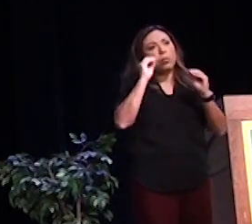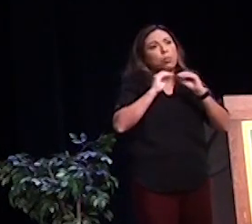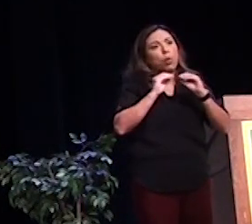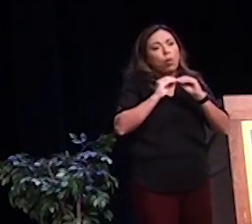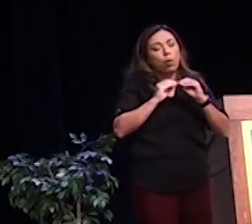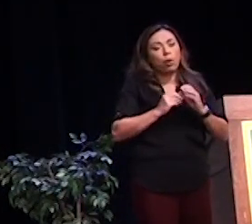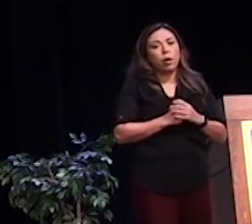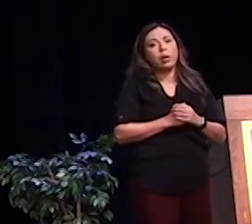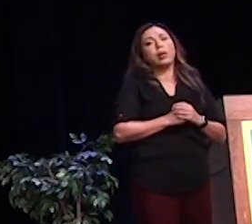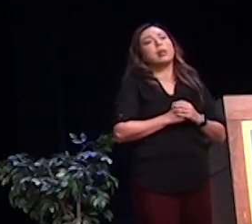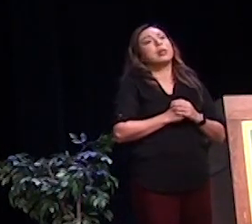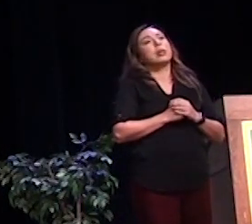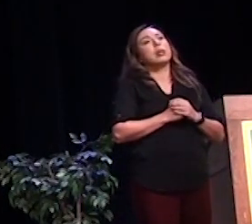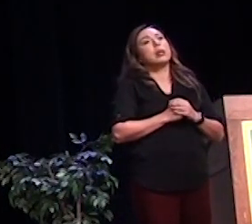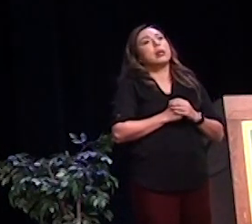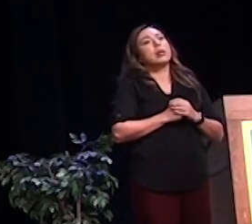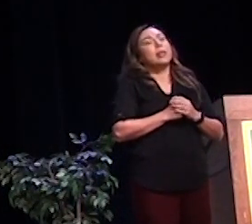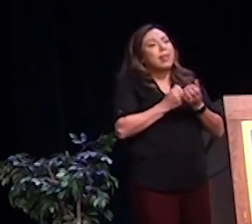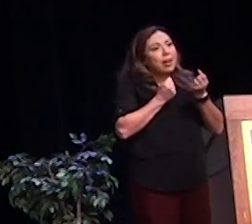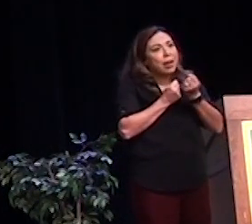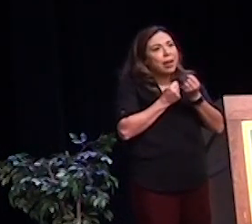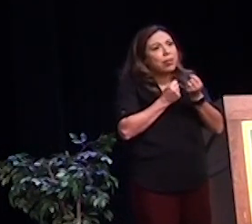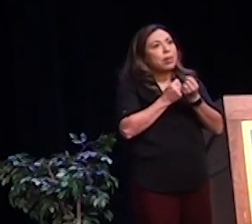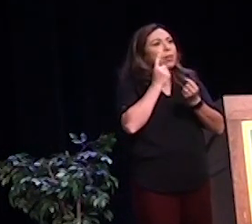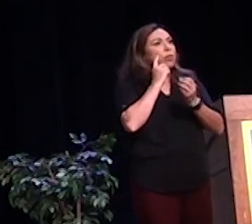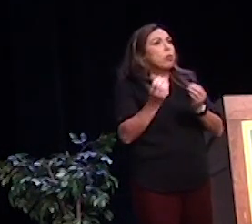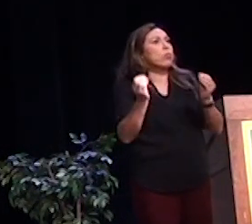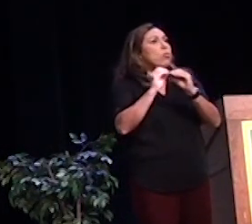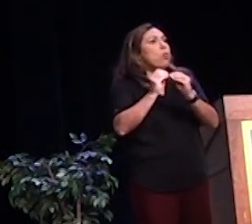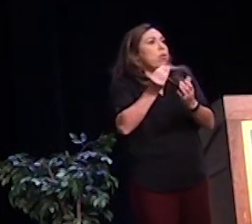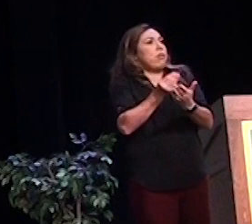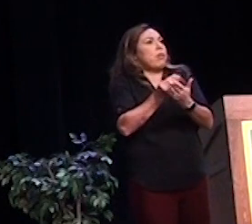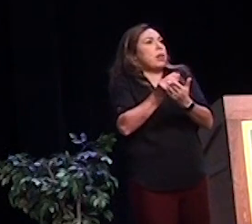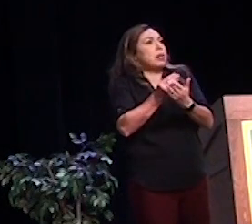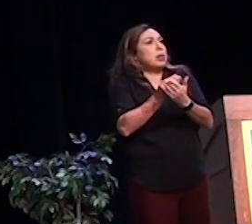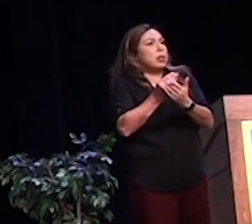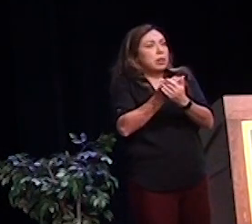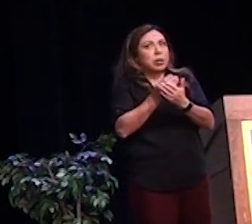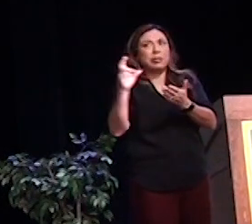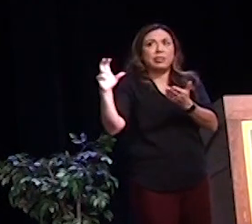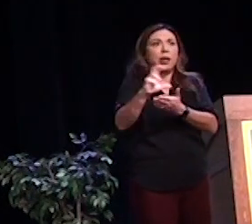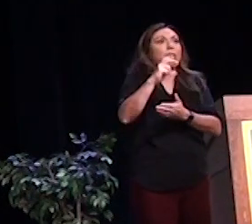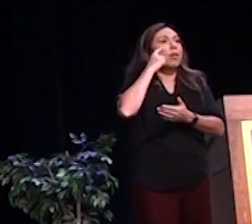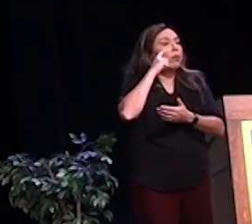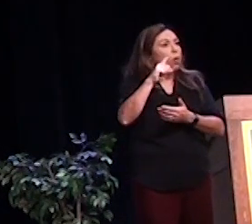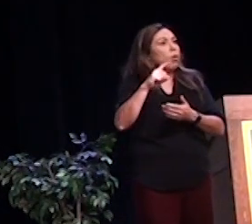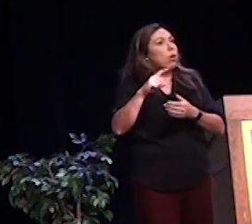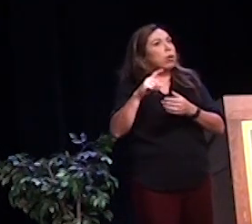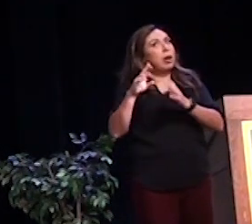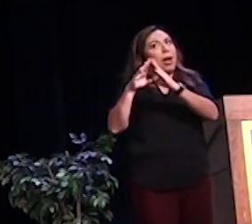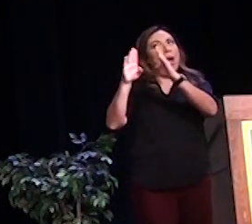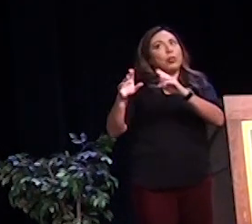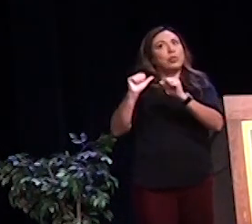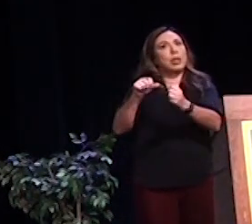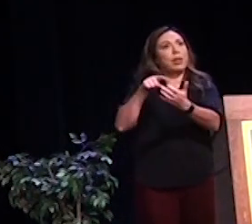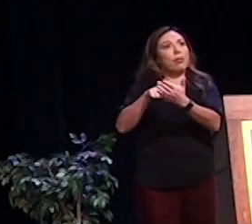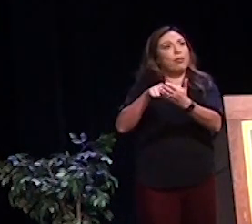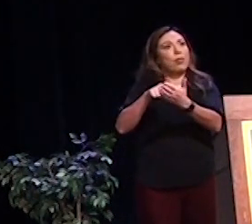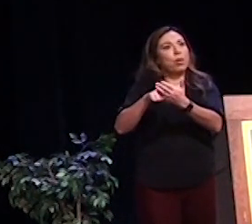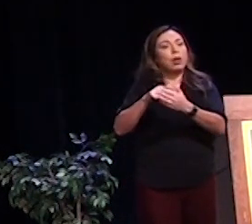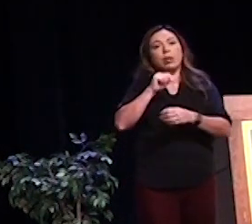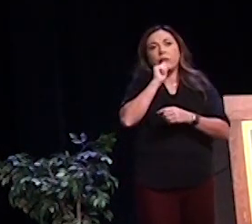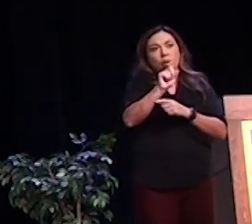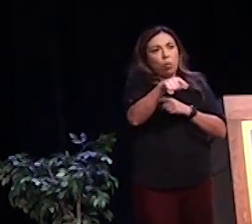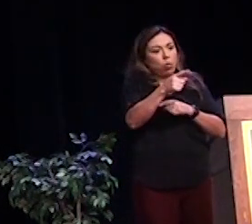you can, and advocate for additional funding sources for affordable housing, not just with your